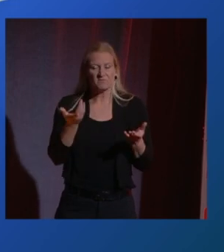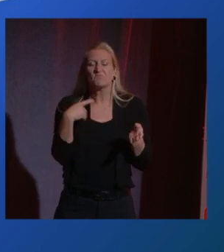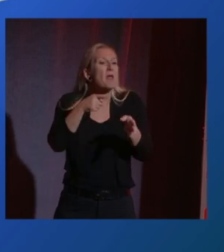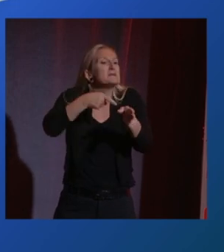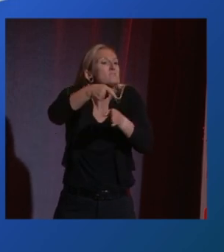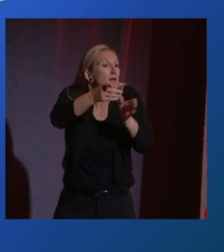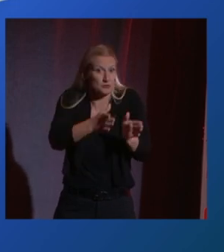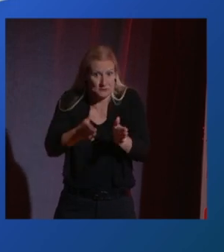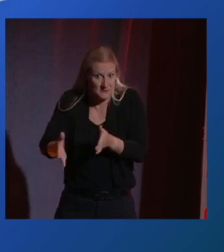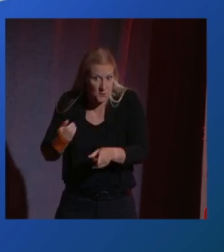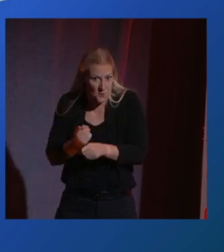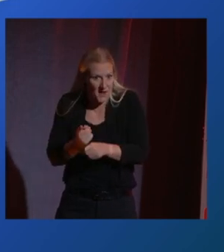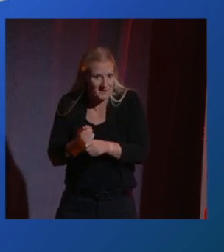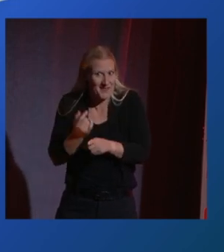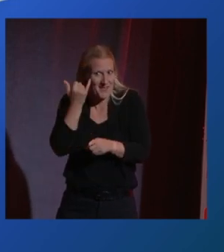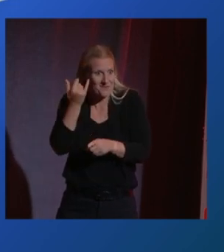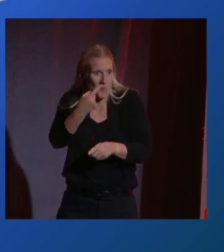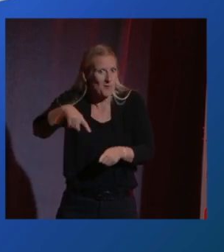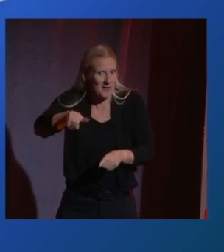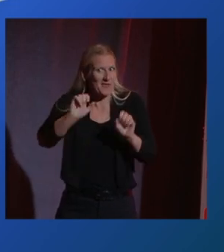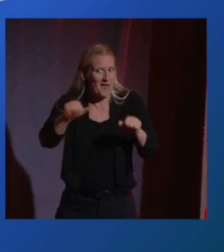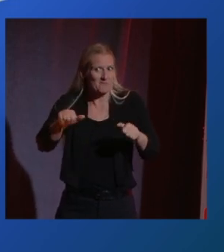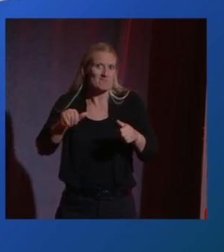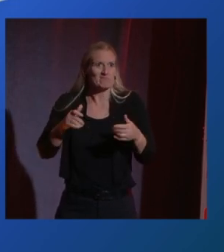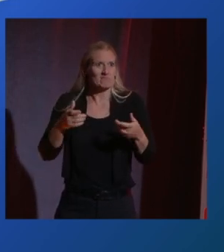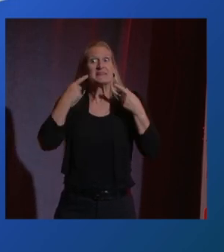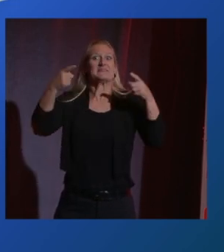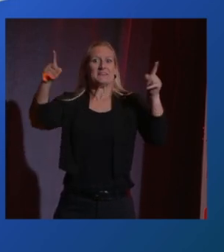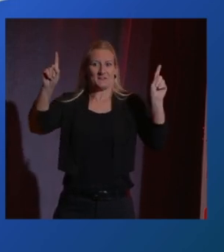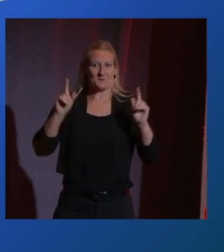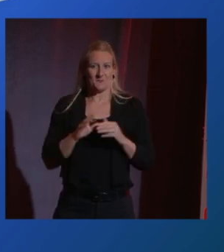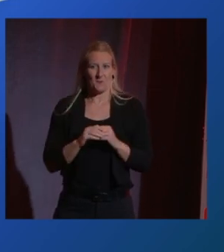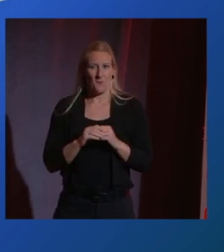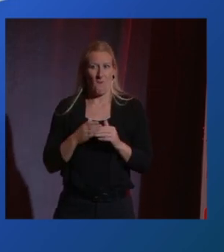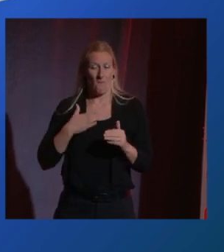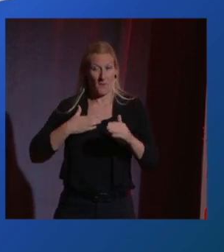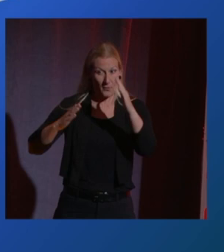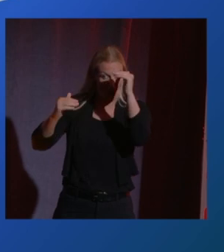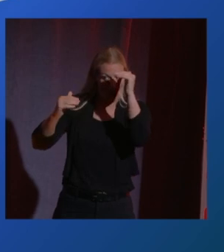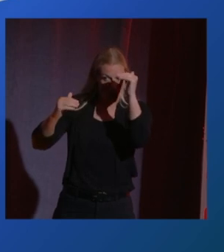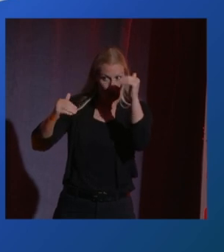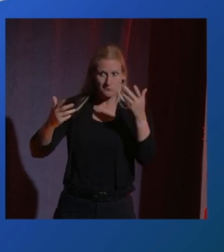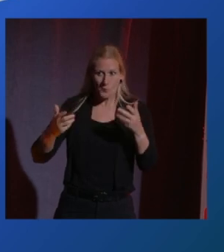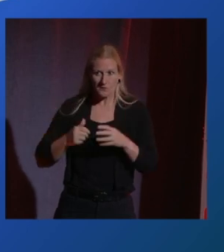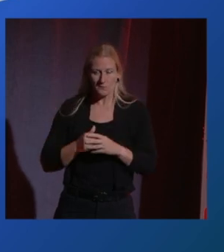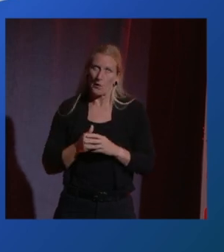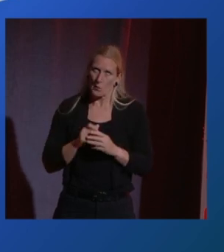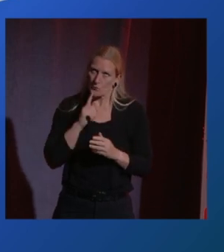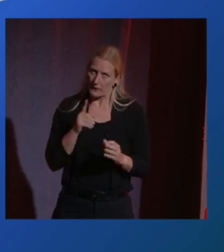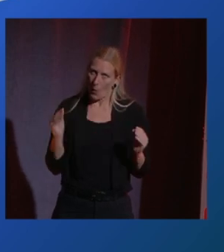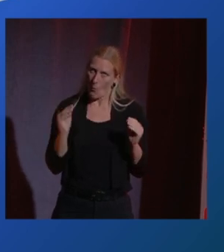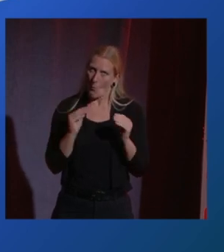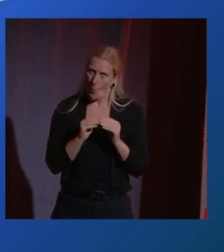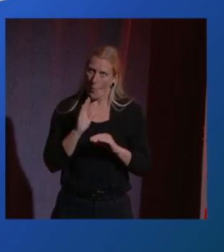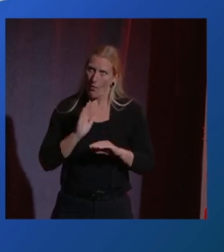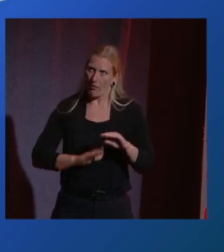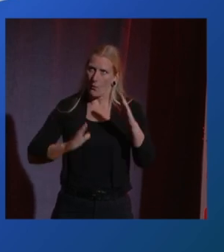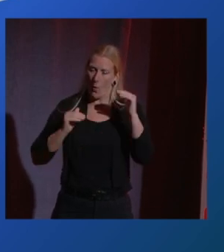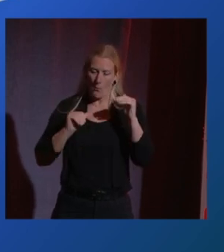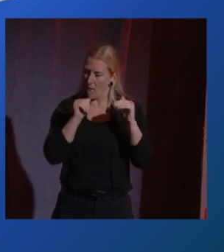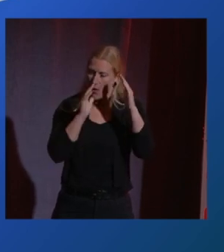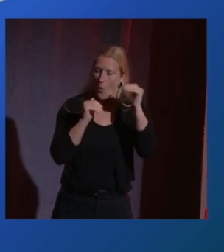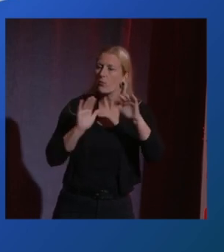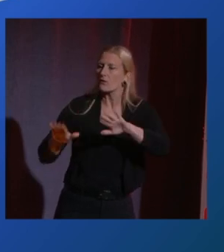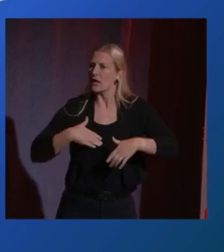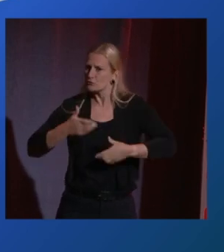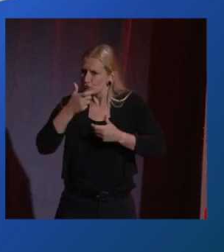say uh successful and so I'm hoping more than hoping I trust